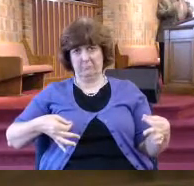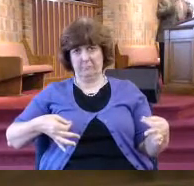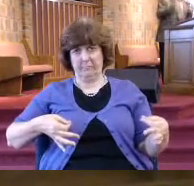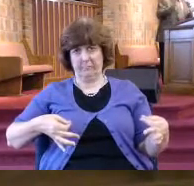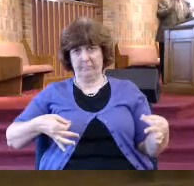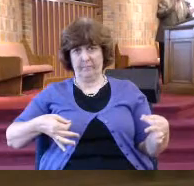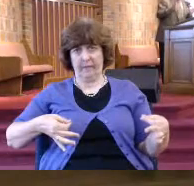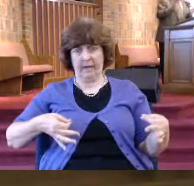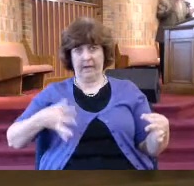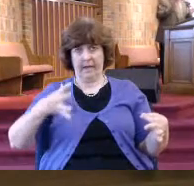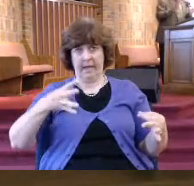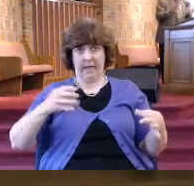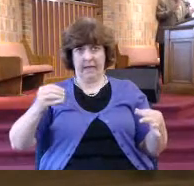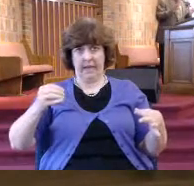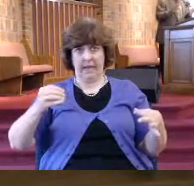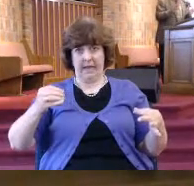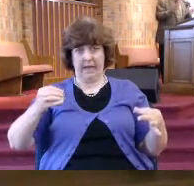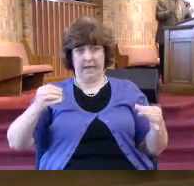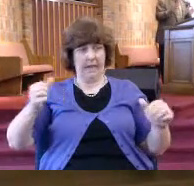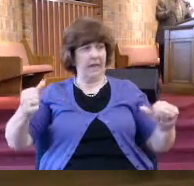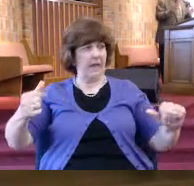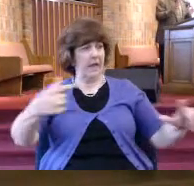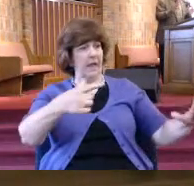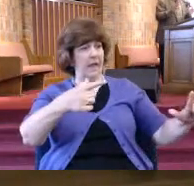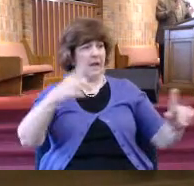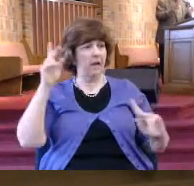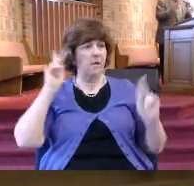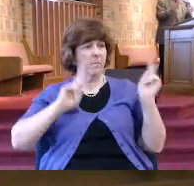And humanity then